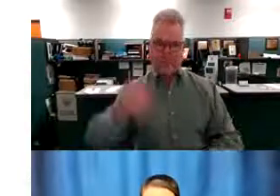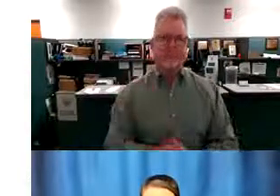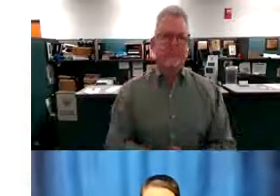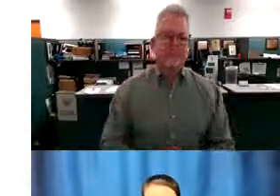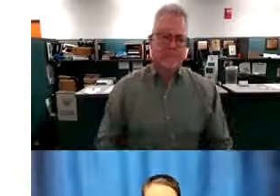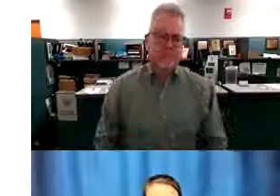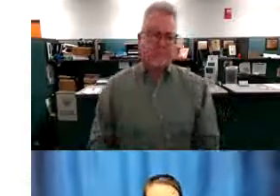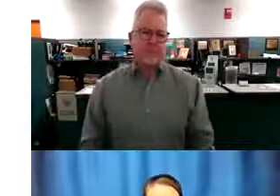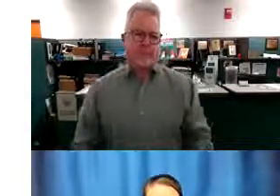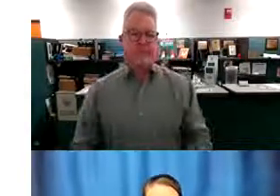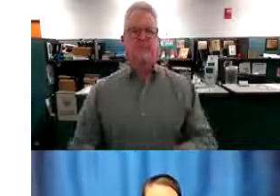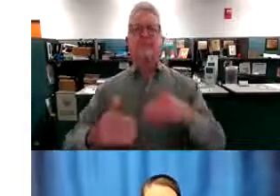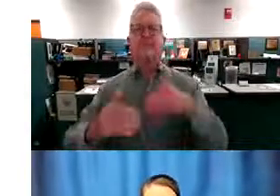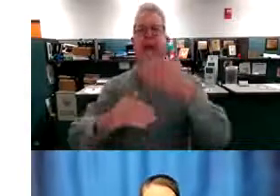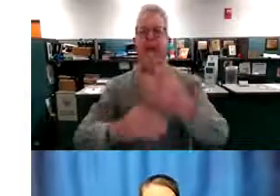There we go.